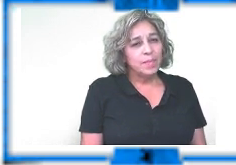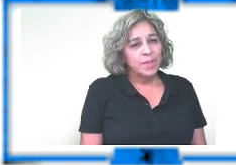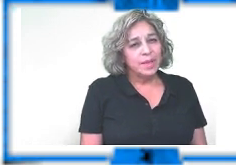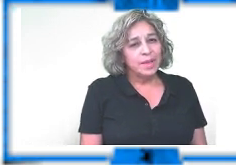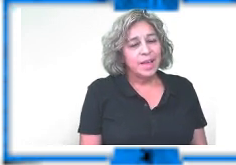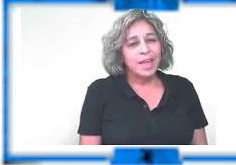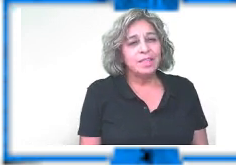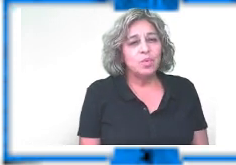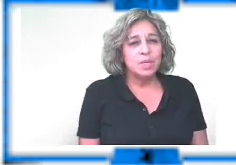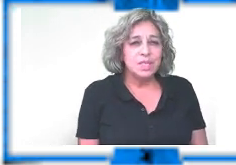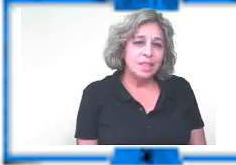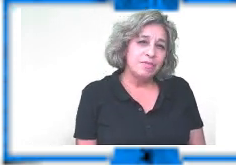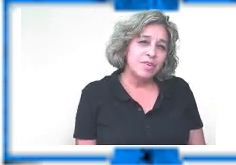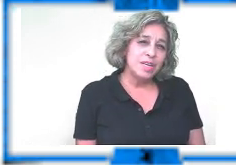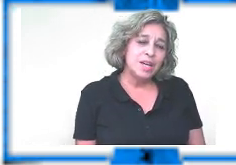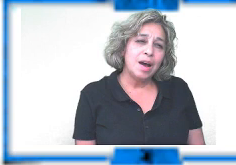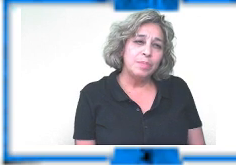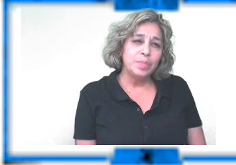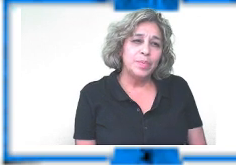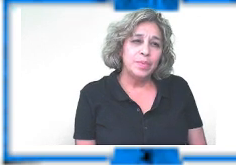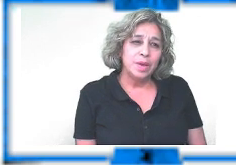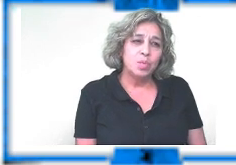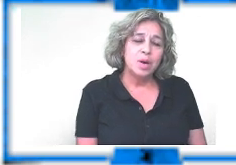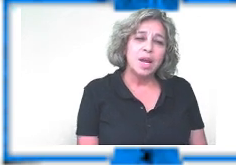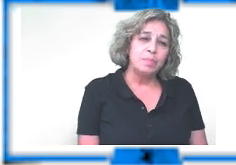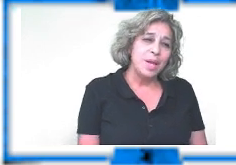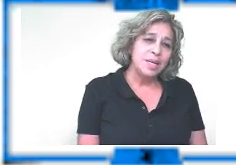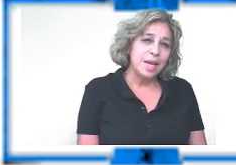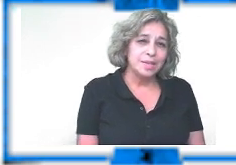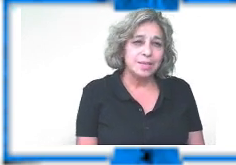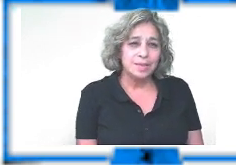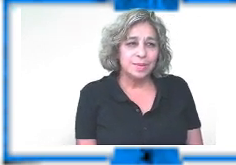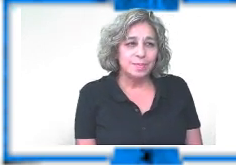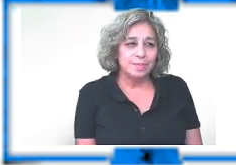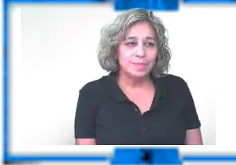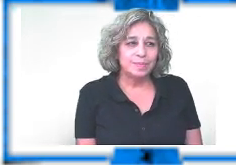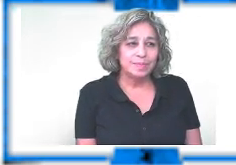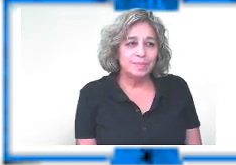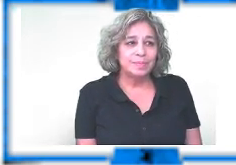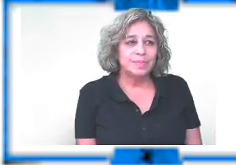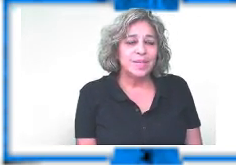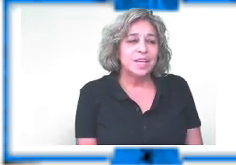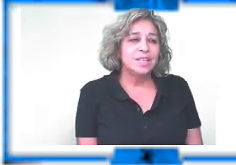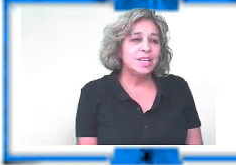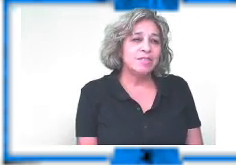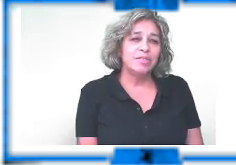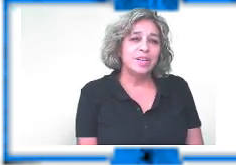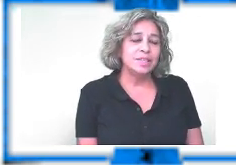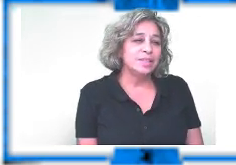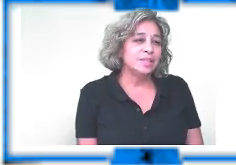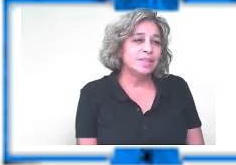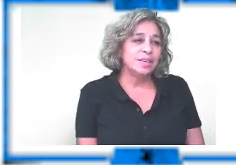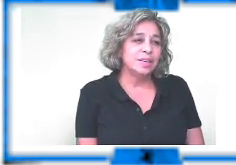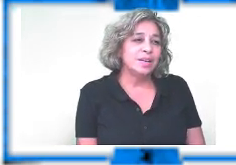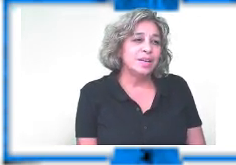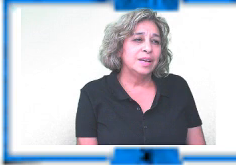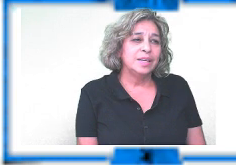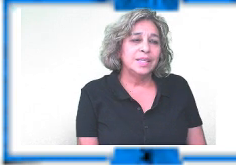came, and the ones at the very top were not paying taxes. Dear friends,